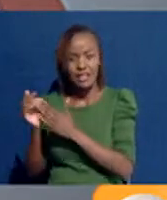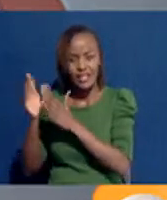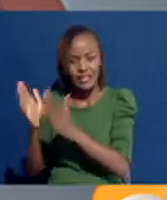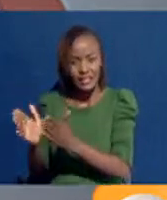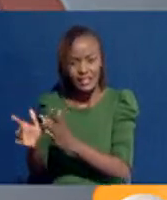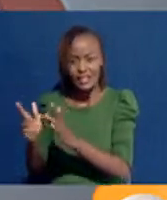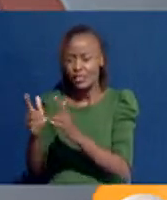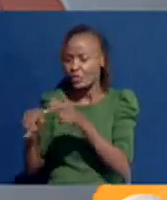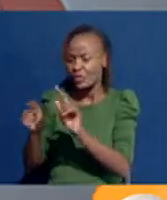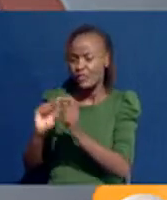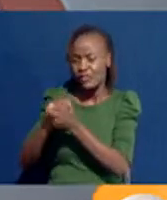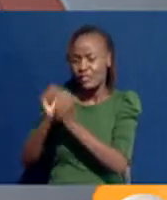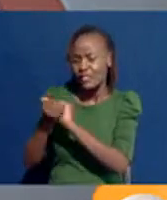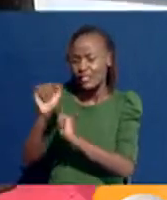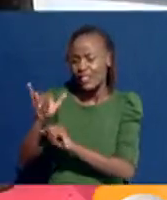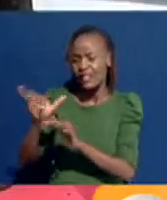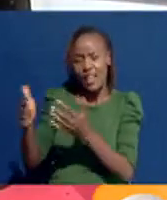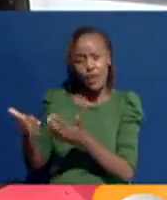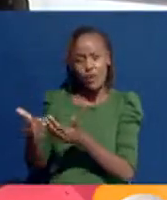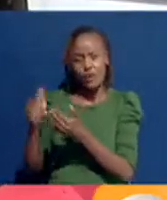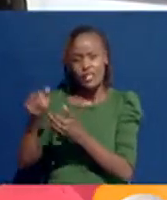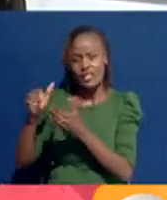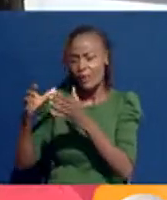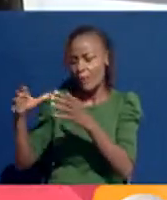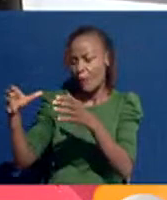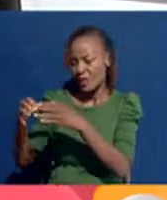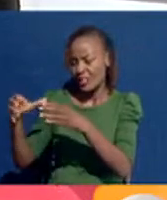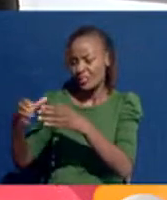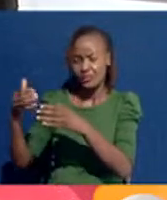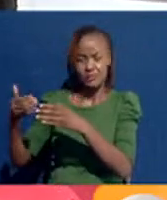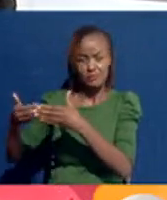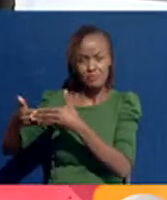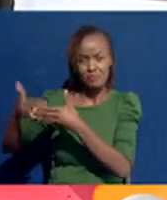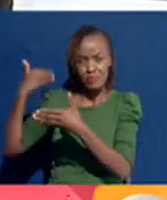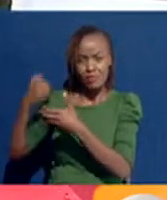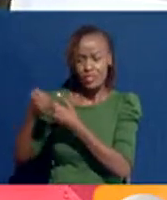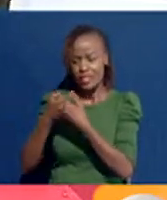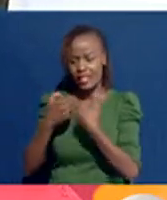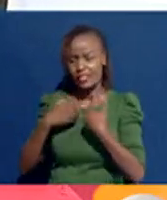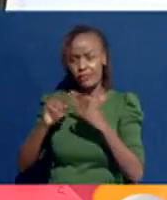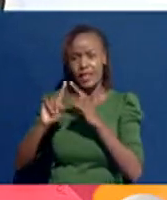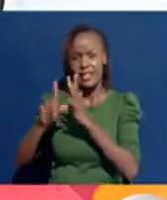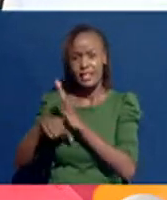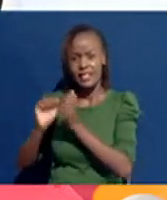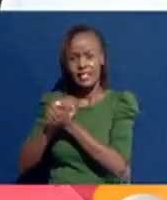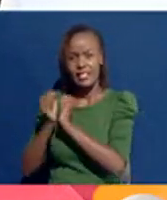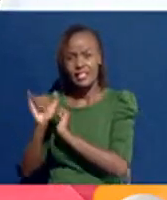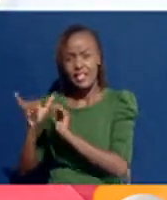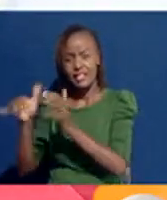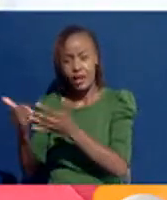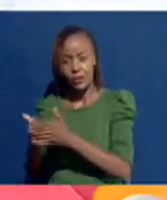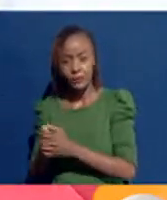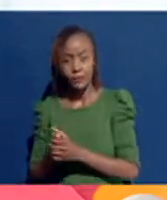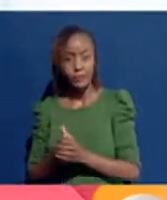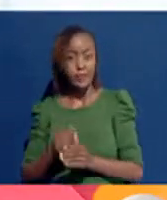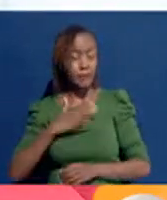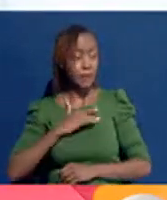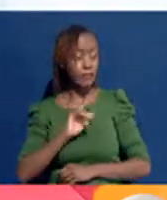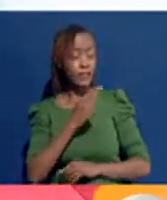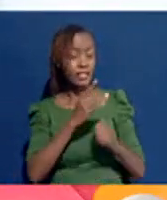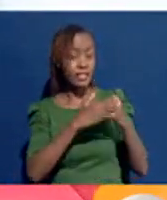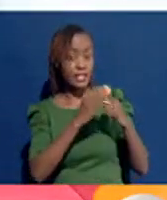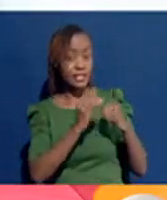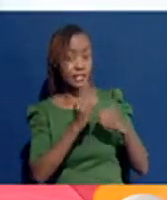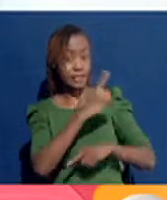do you then transform an organization that you find in that state? Well, my first 90 days, I looked at